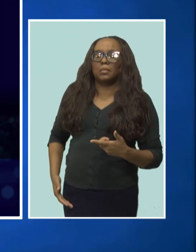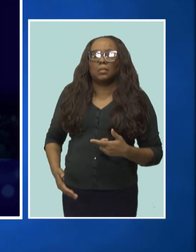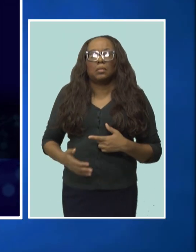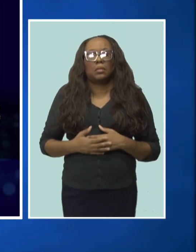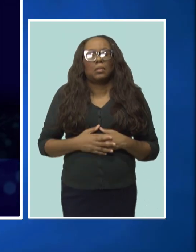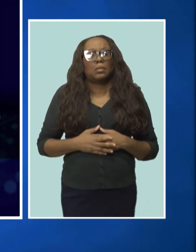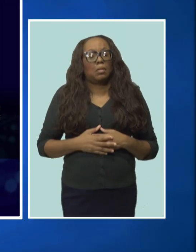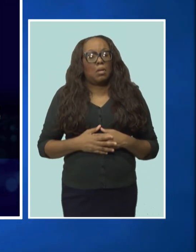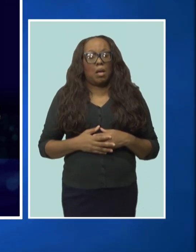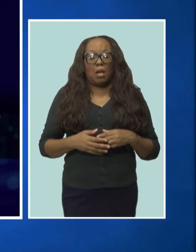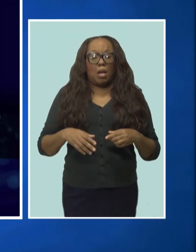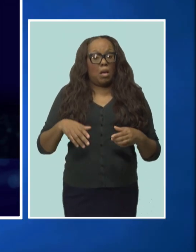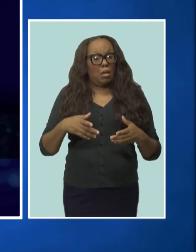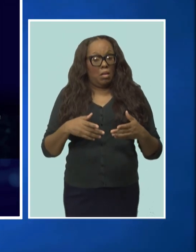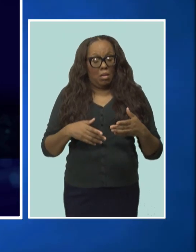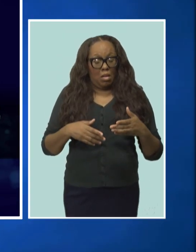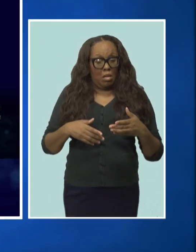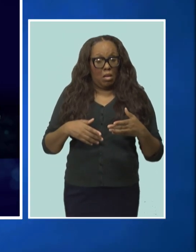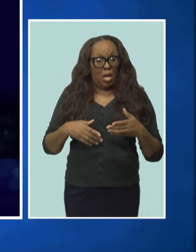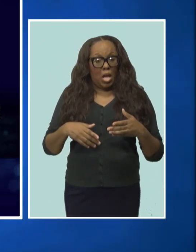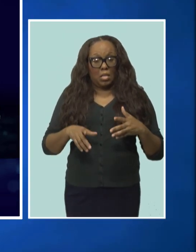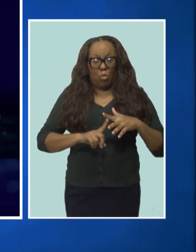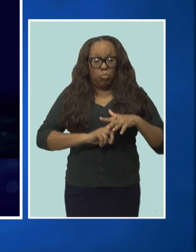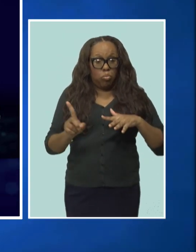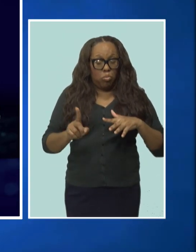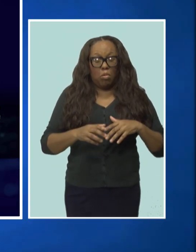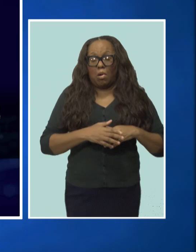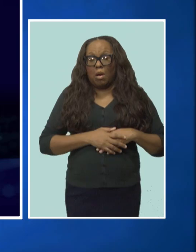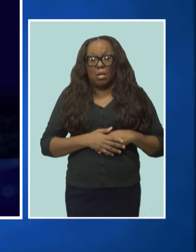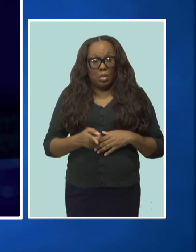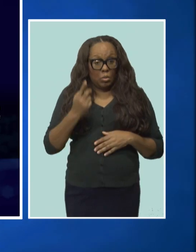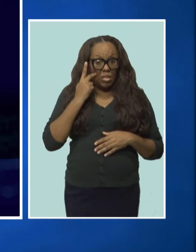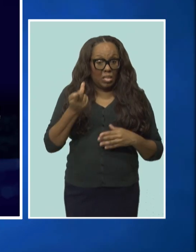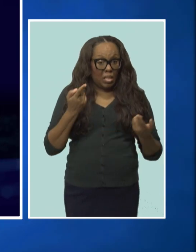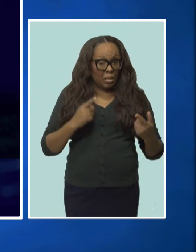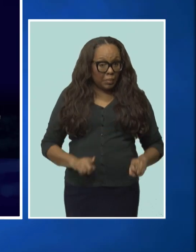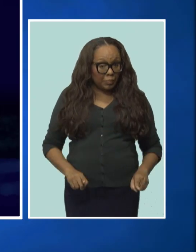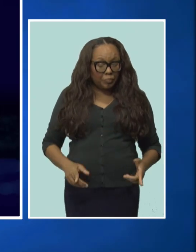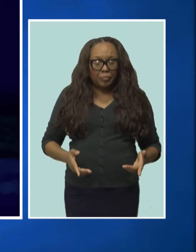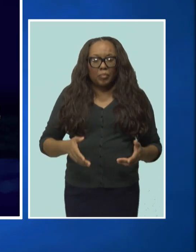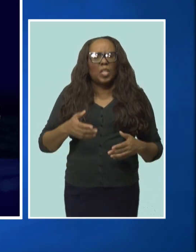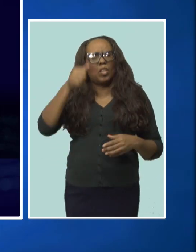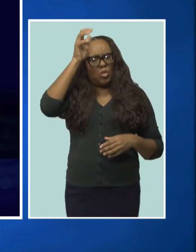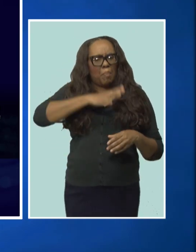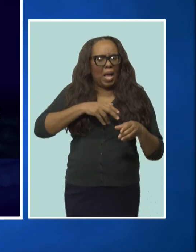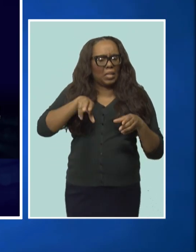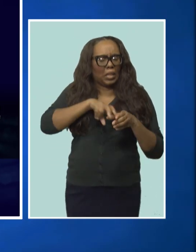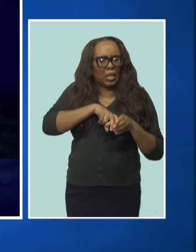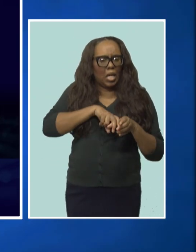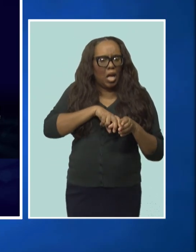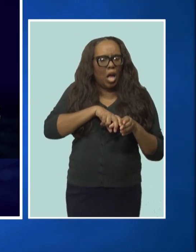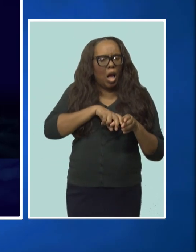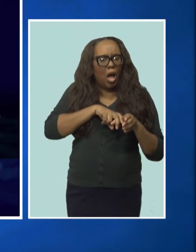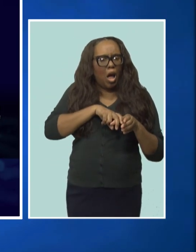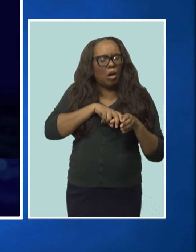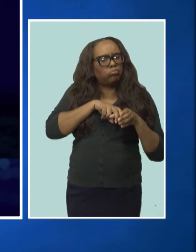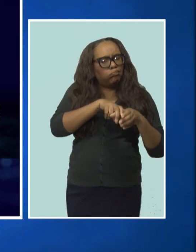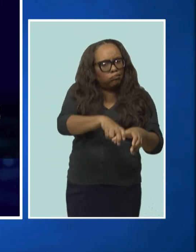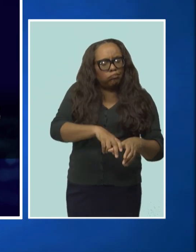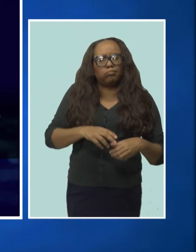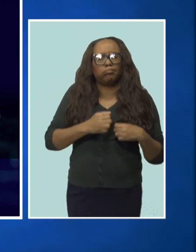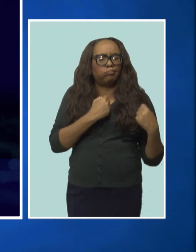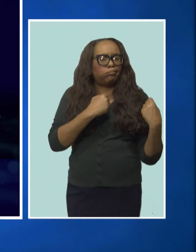into the matter. We are appealing to anyone who may have witnessed this incident or have any information that may assist